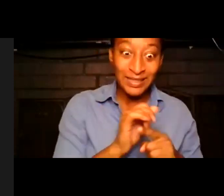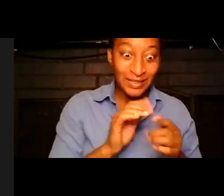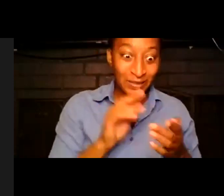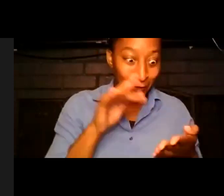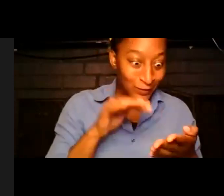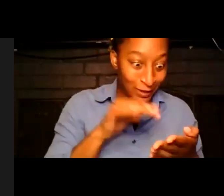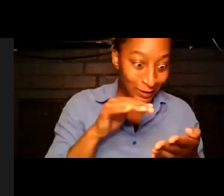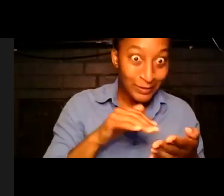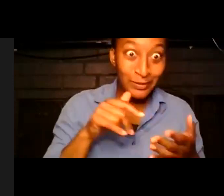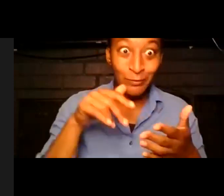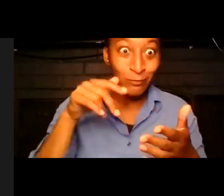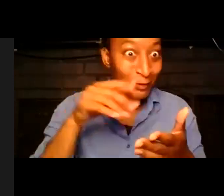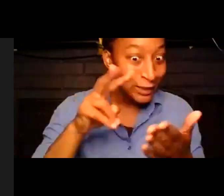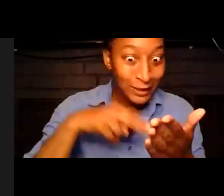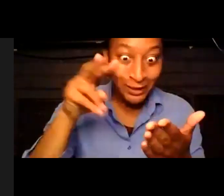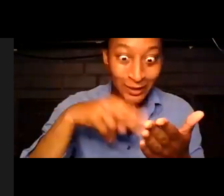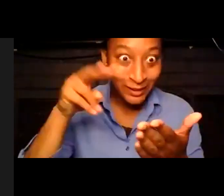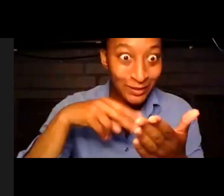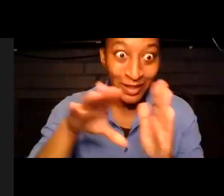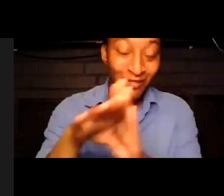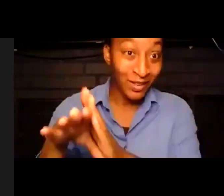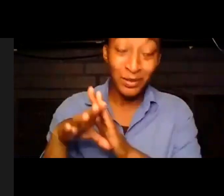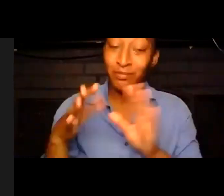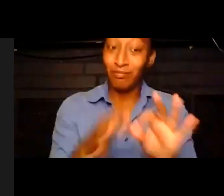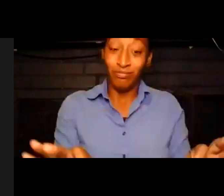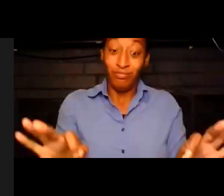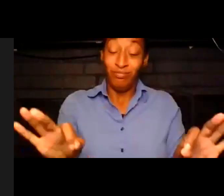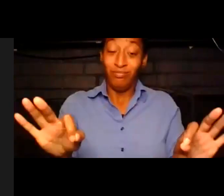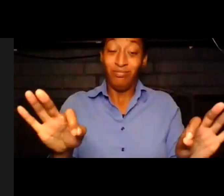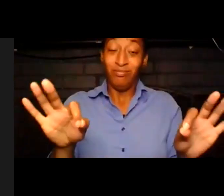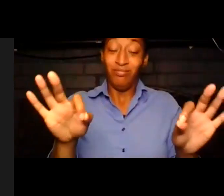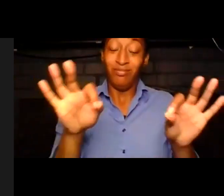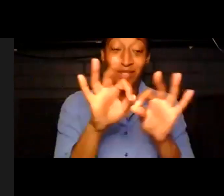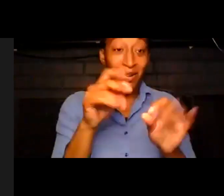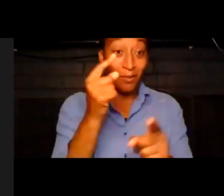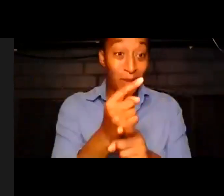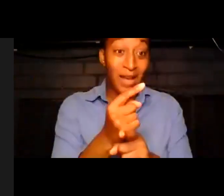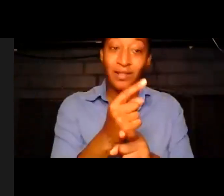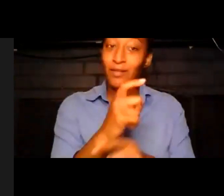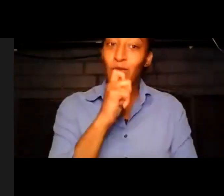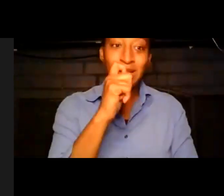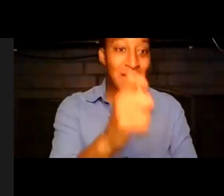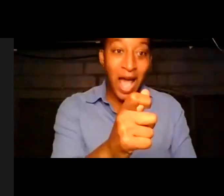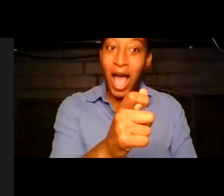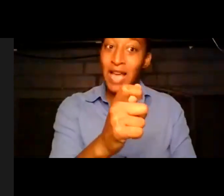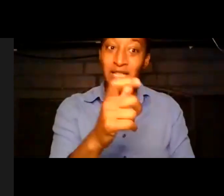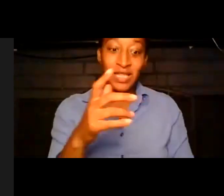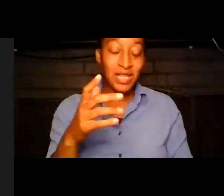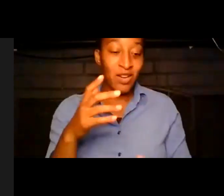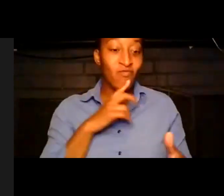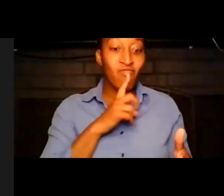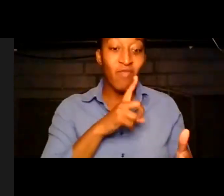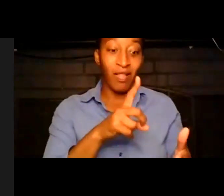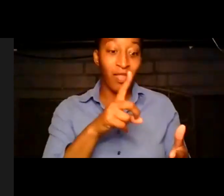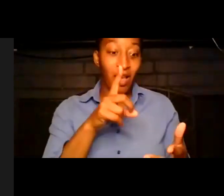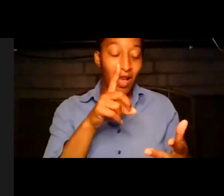watching the videos is critical, right? Because if you don't interact with this material, you won't learn